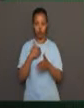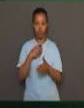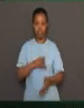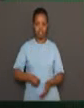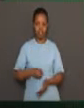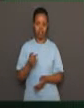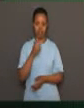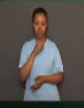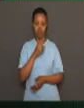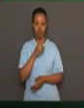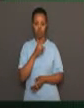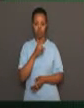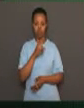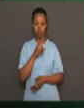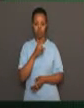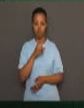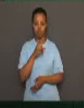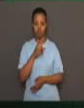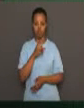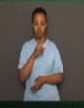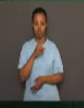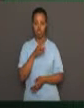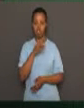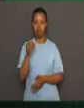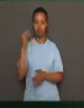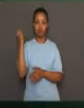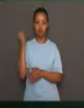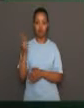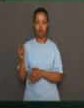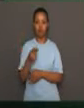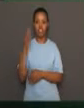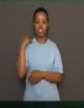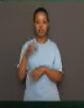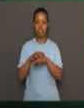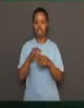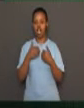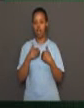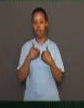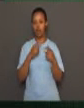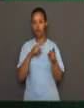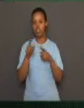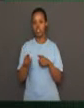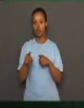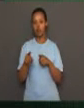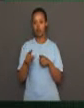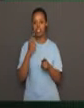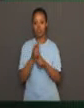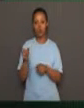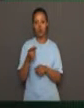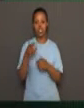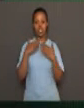all chordates. In primitive vertebrates, it persists throughout life as the main axial support of the